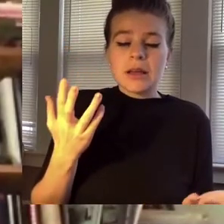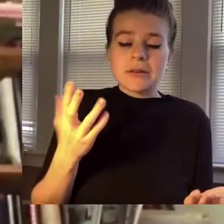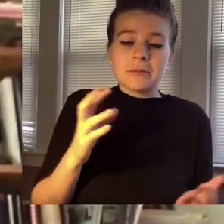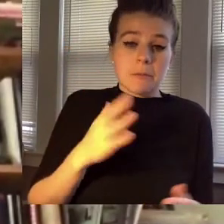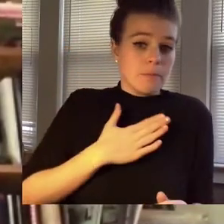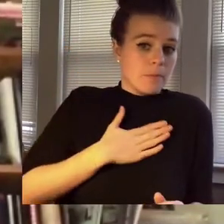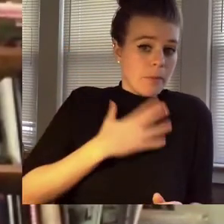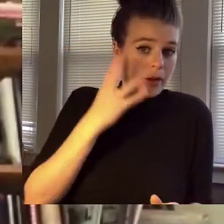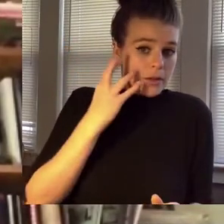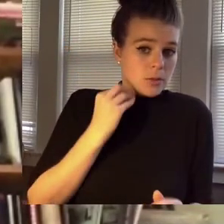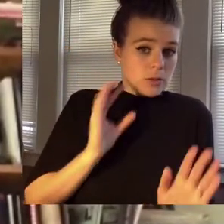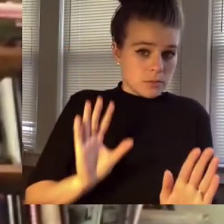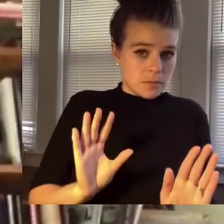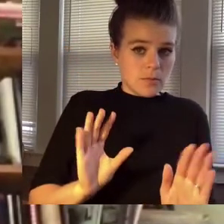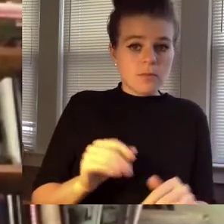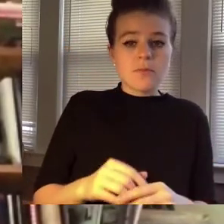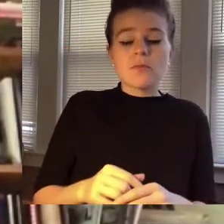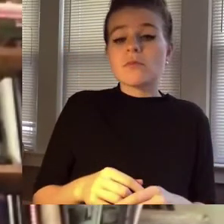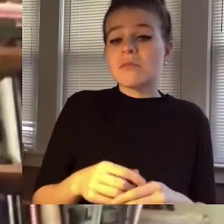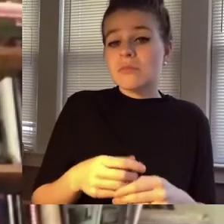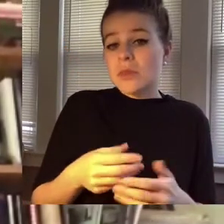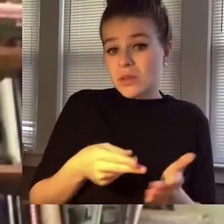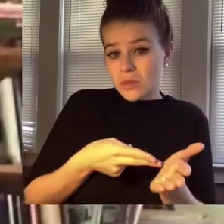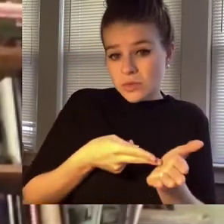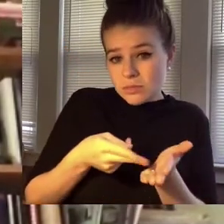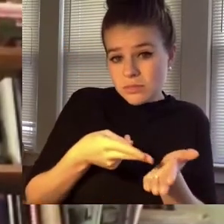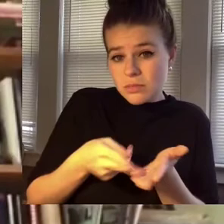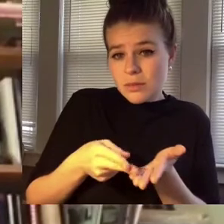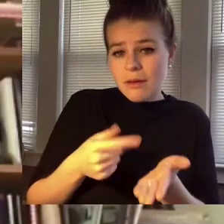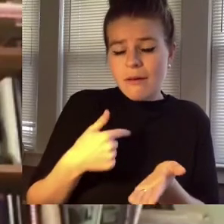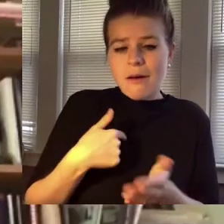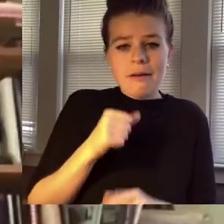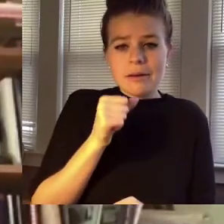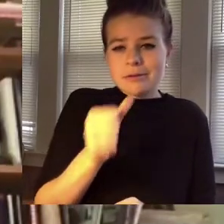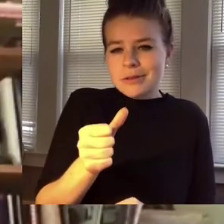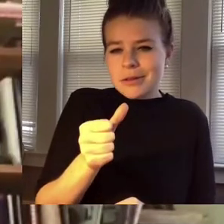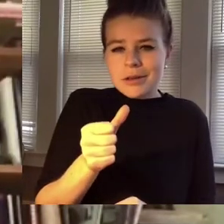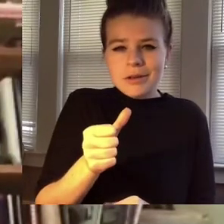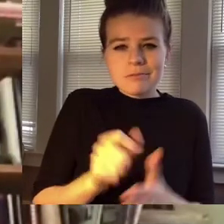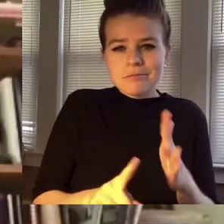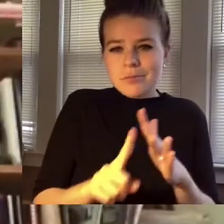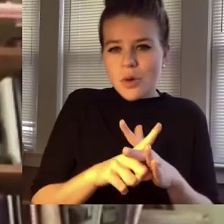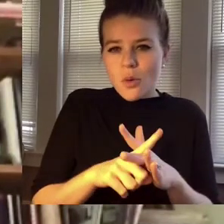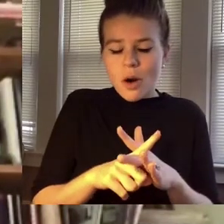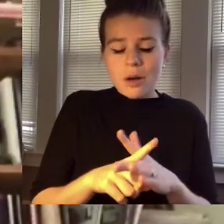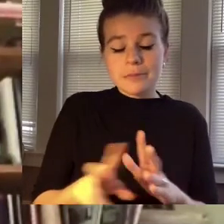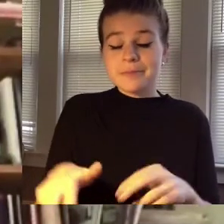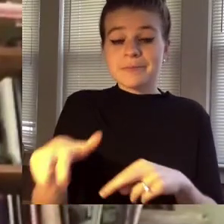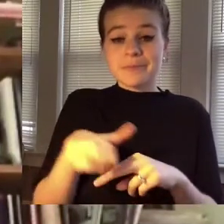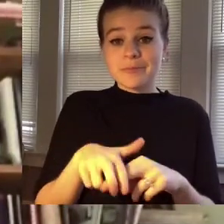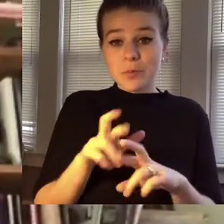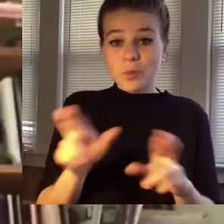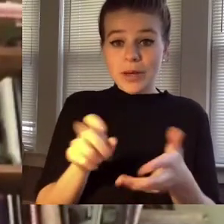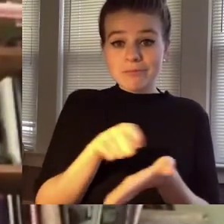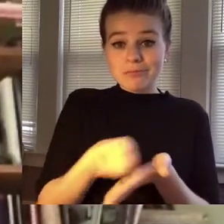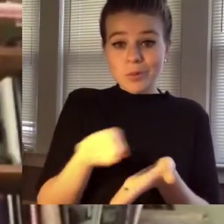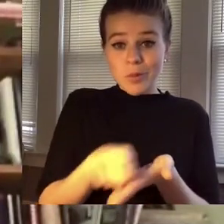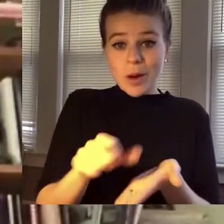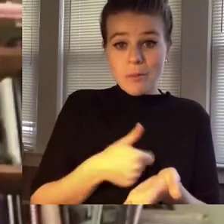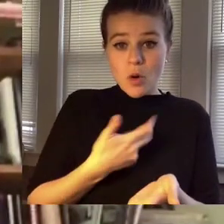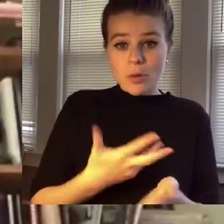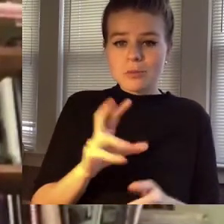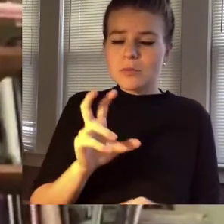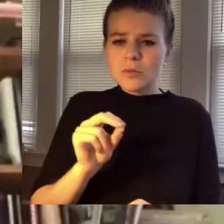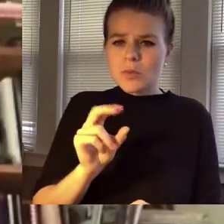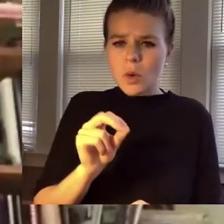my experience. The truth is, as best as I can think of it, I did not come to the page to write a poem about that moment. I came to the page to make a